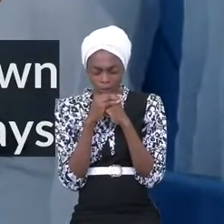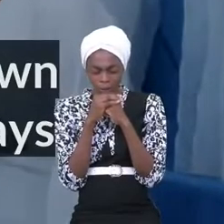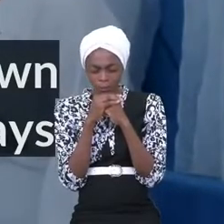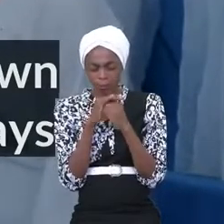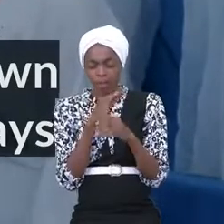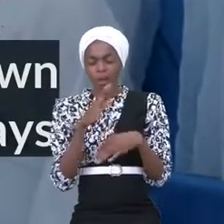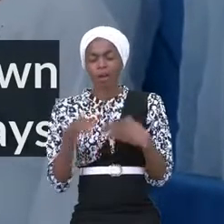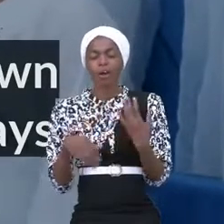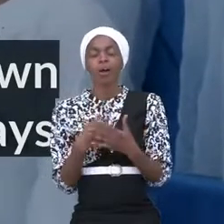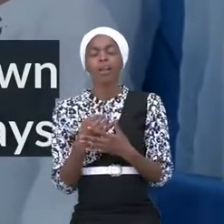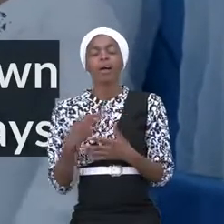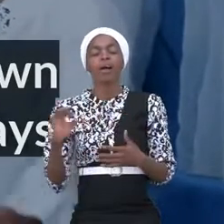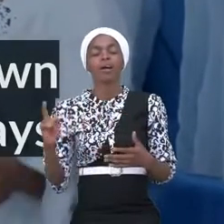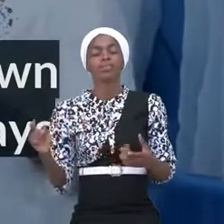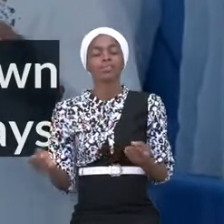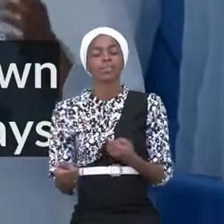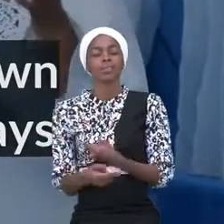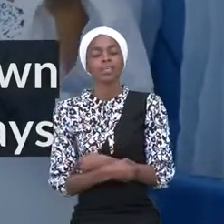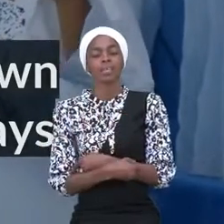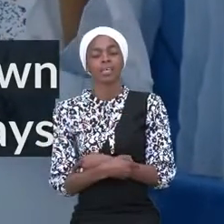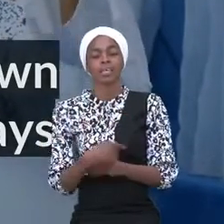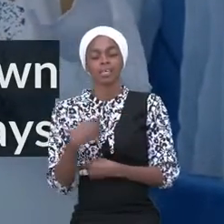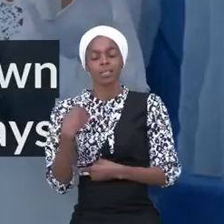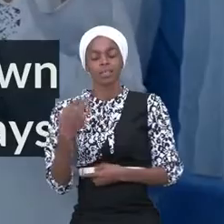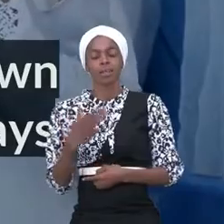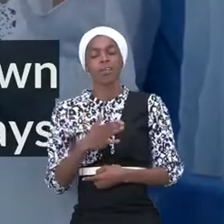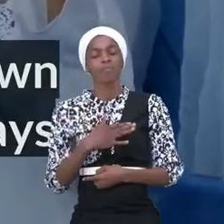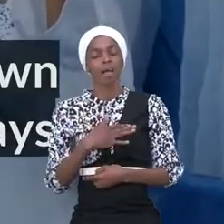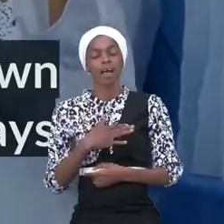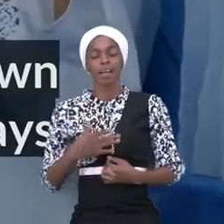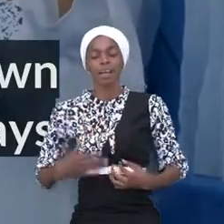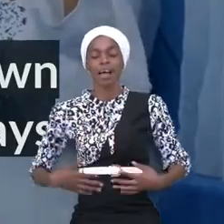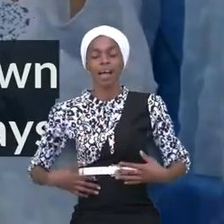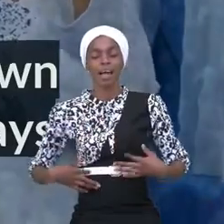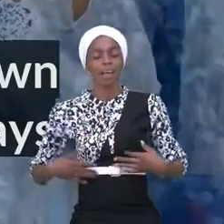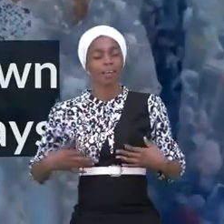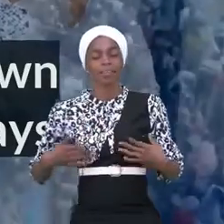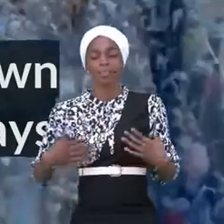here. Hey, all of the days.